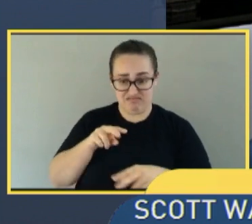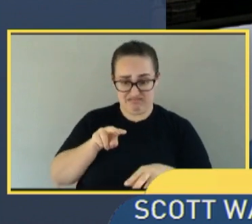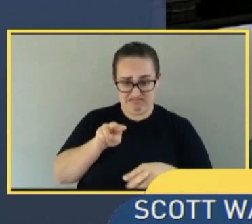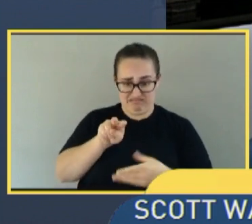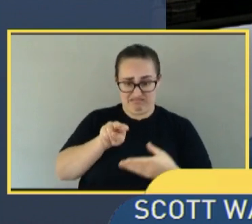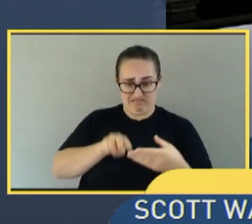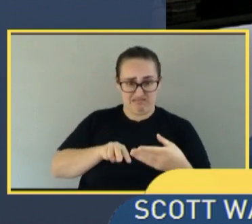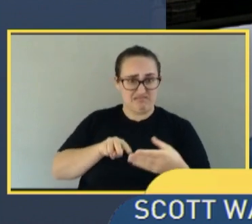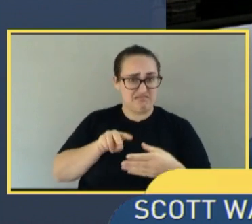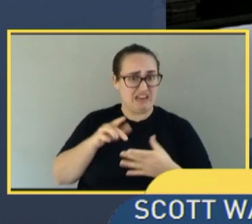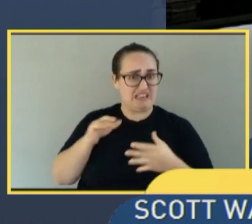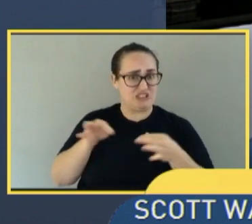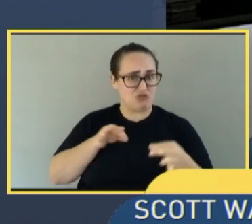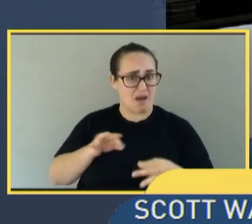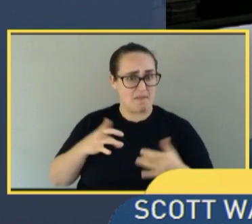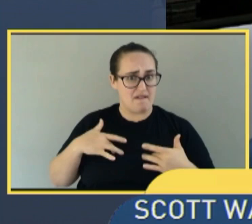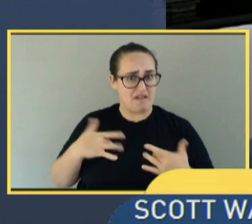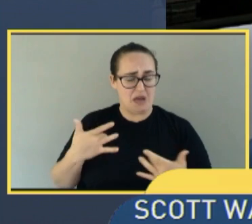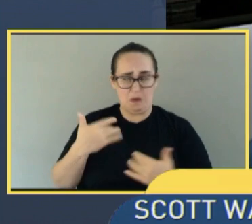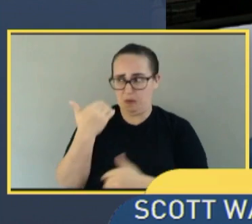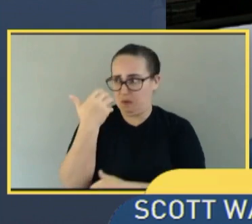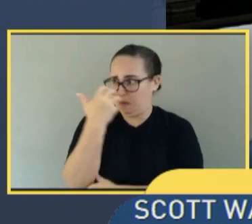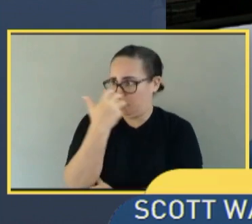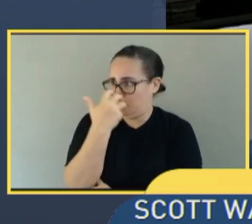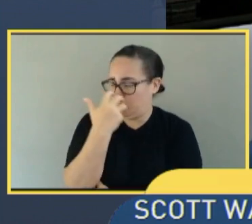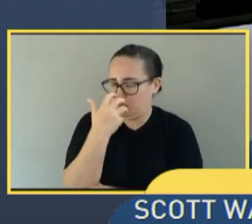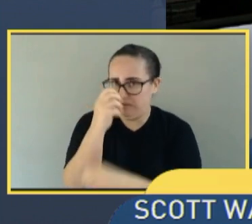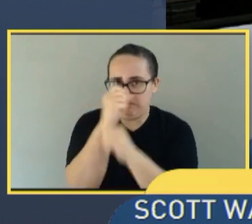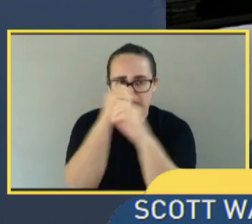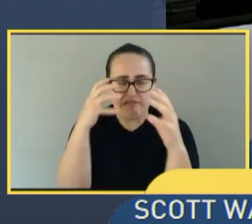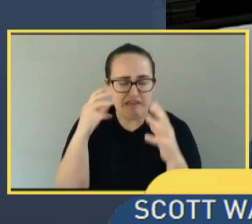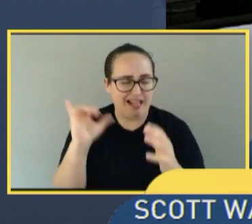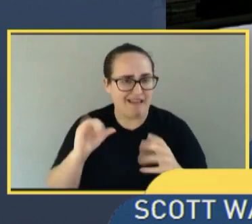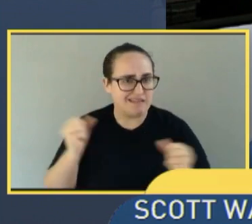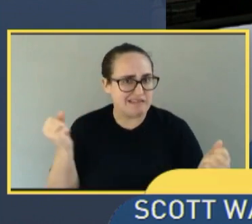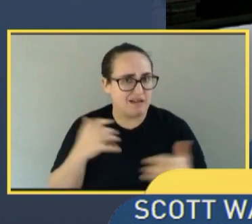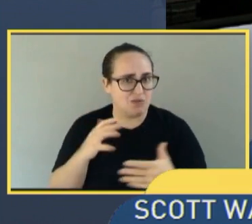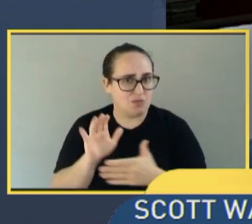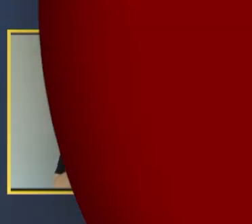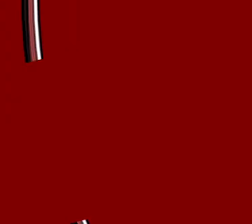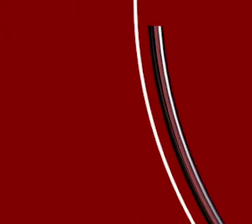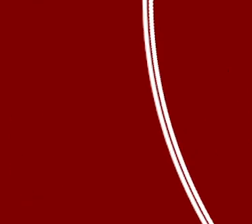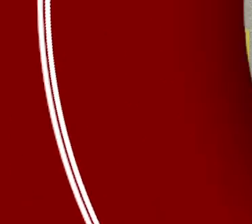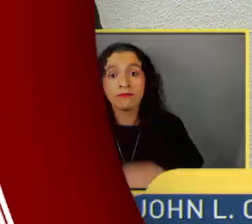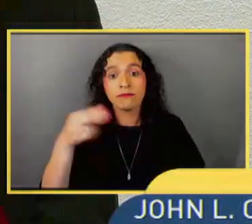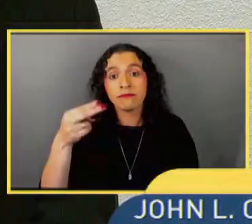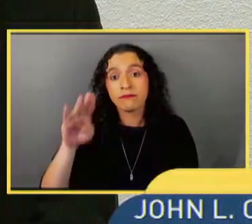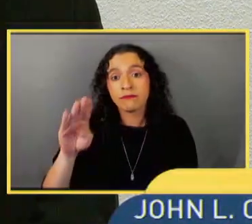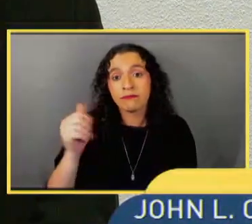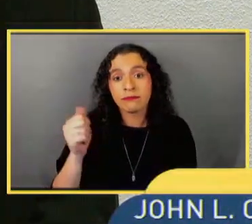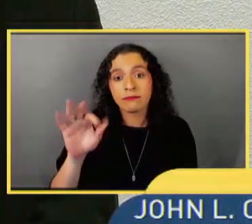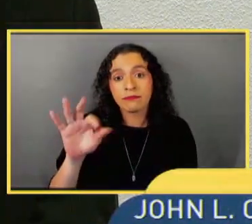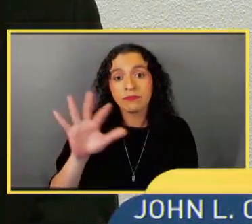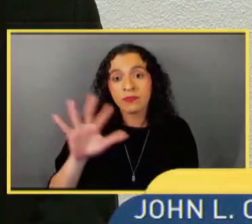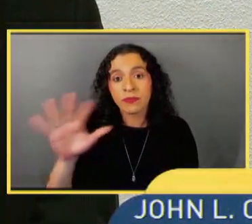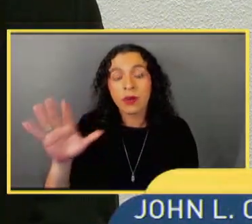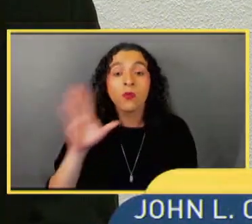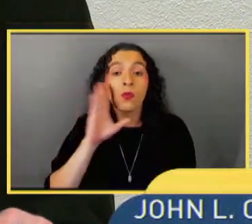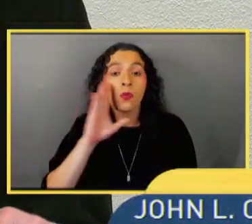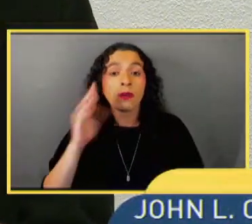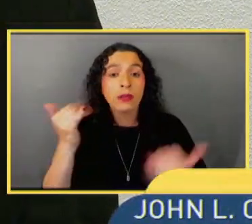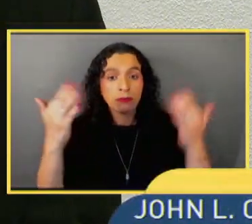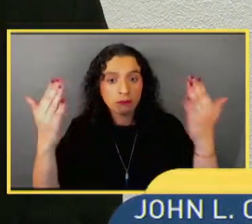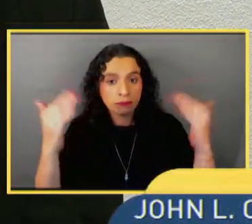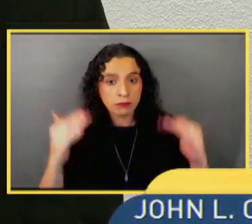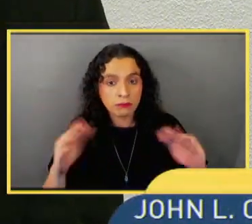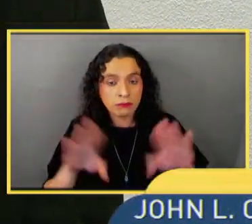movie. You know in your head what's going to happen without needing to actually see it occur. We're going to go in to open the public hearing on